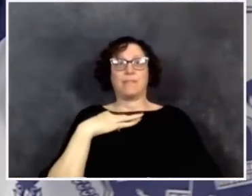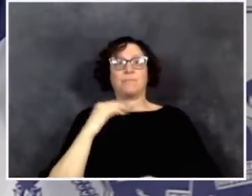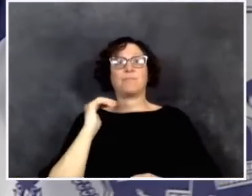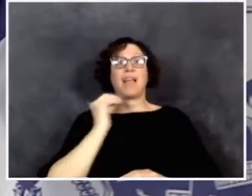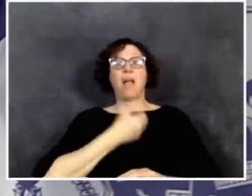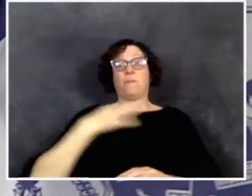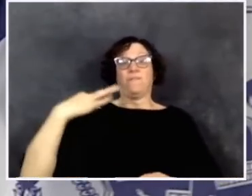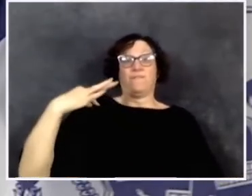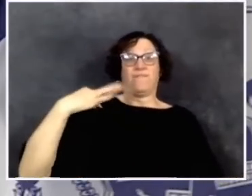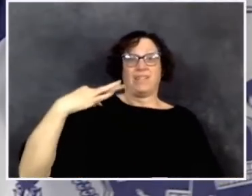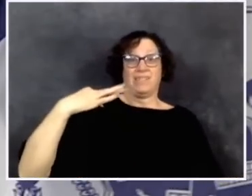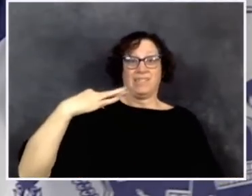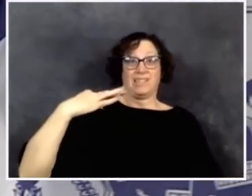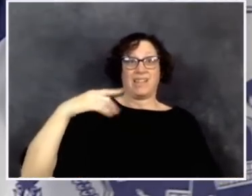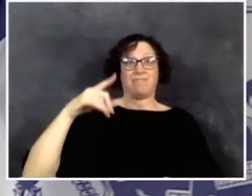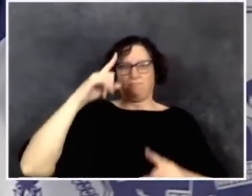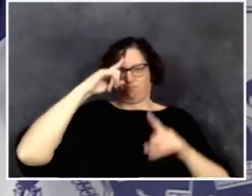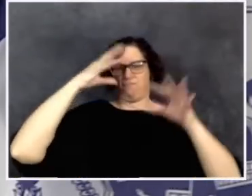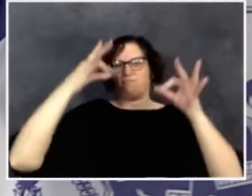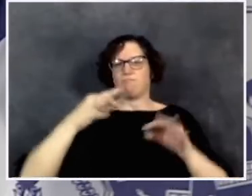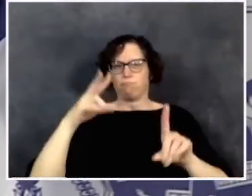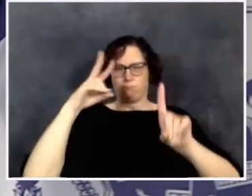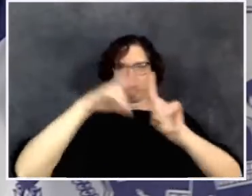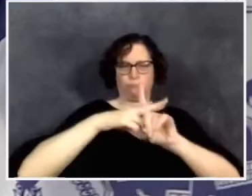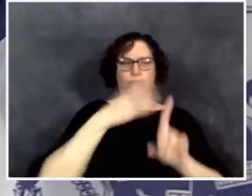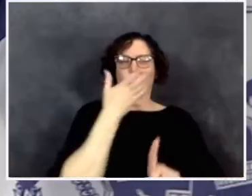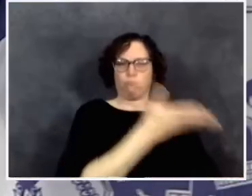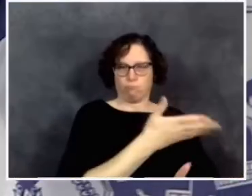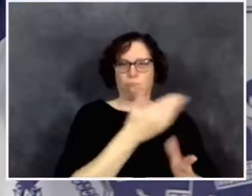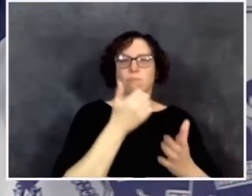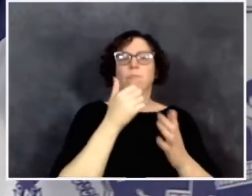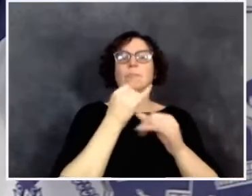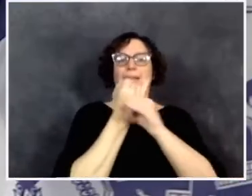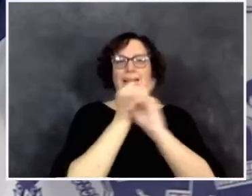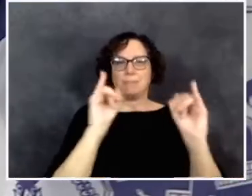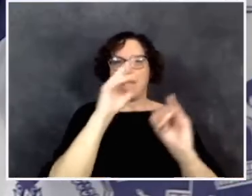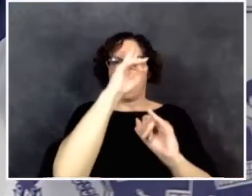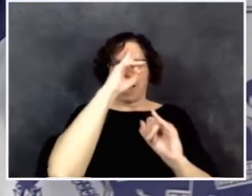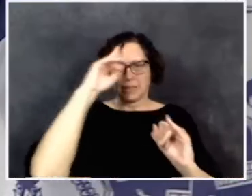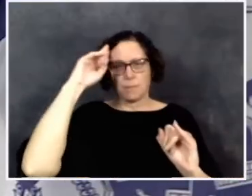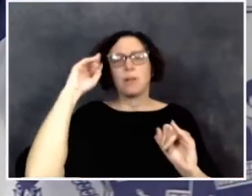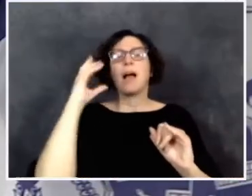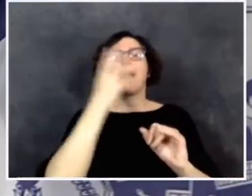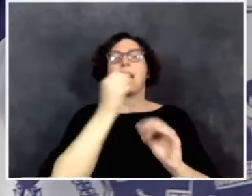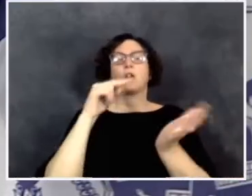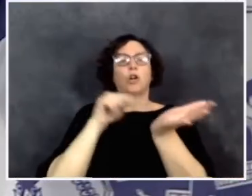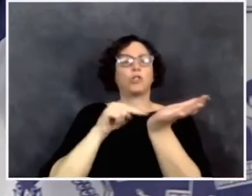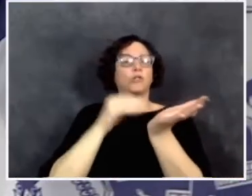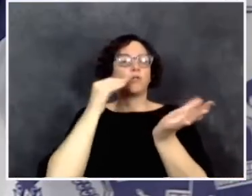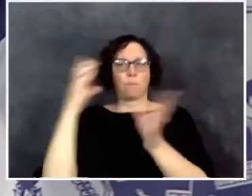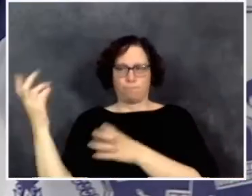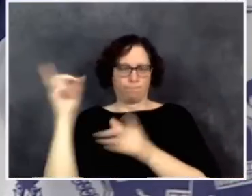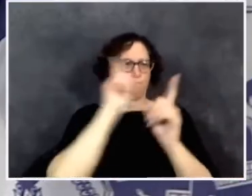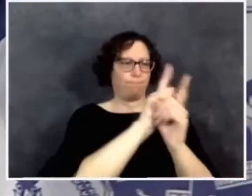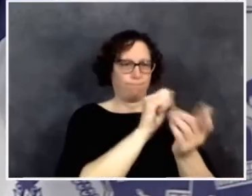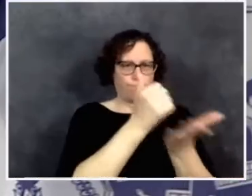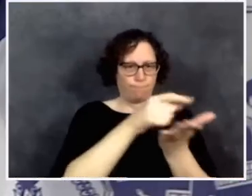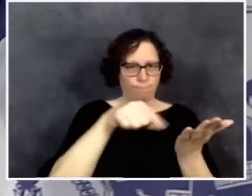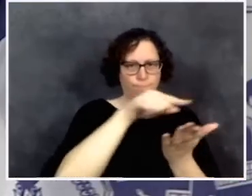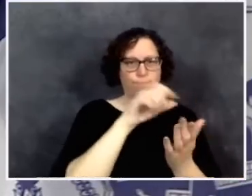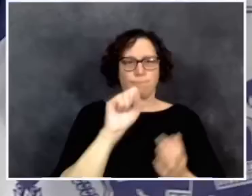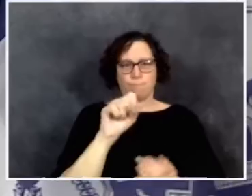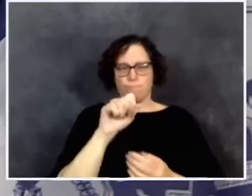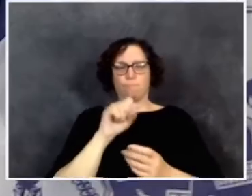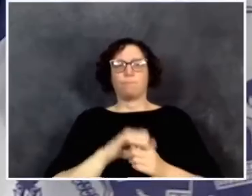for those independent hospitals and for the nursing homes as well. So we'll get you exact timelines on that. In terms of, so